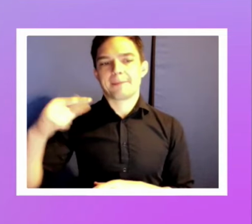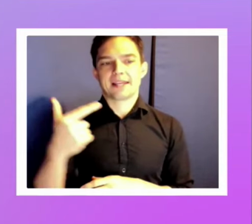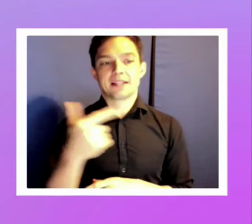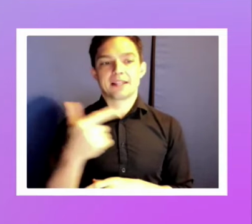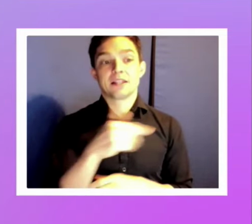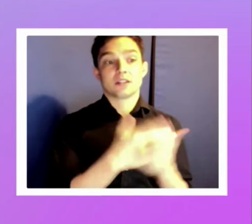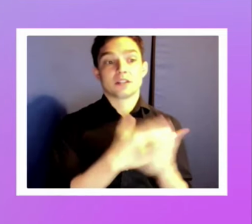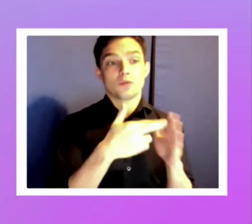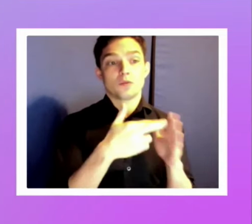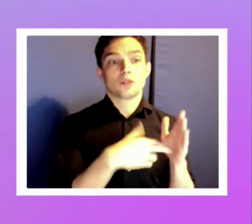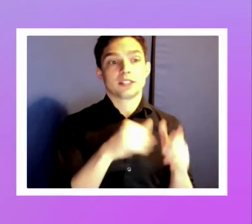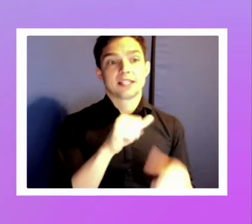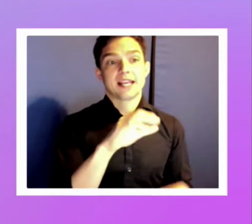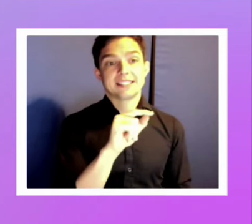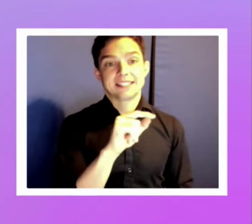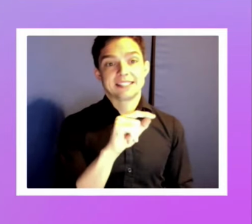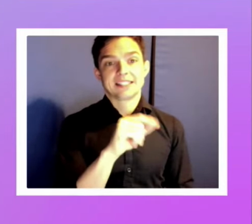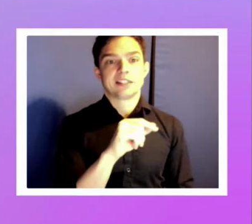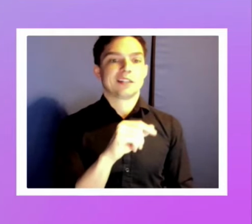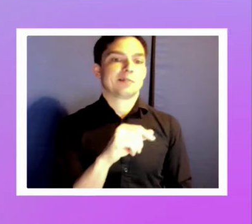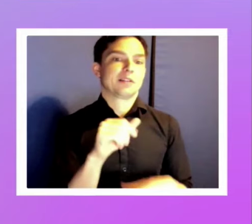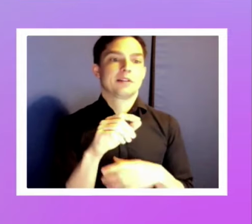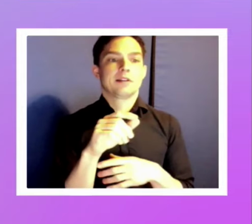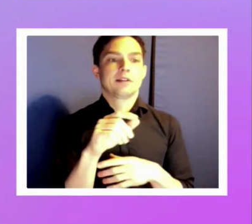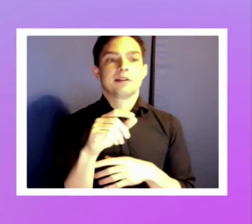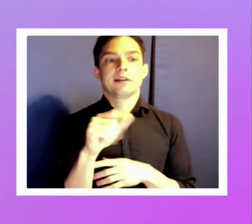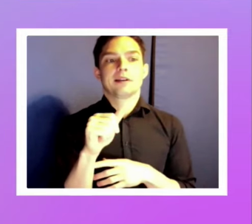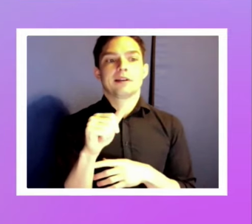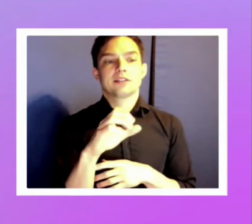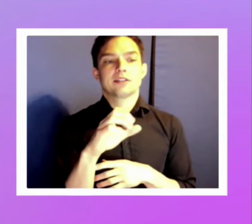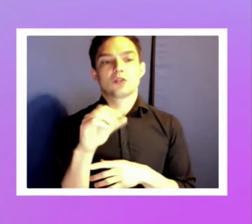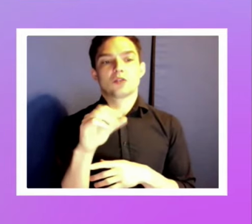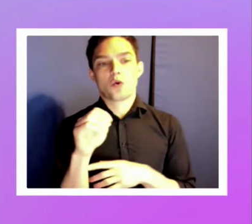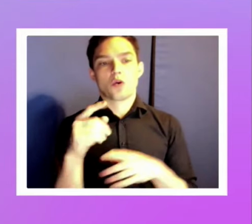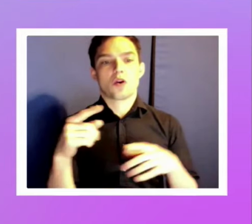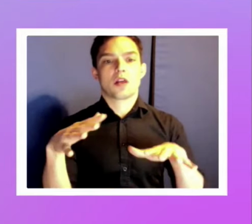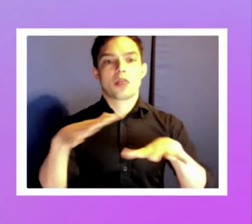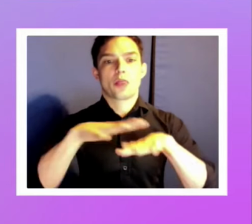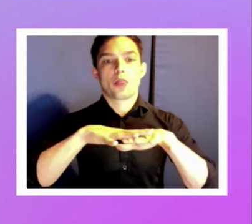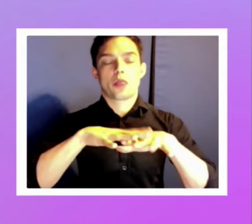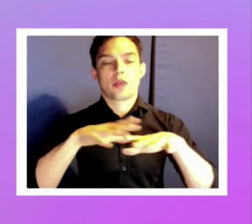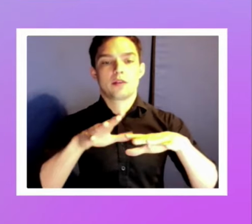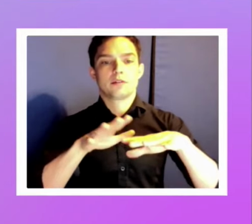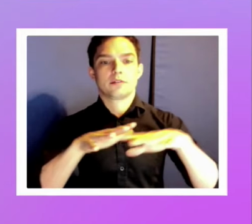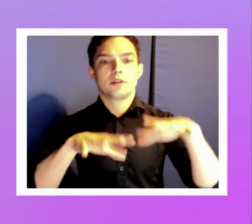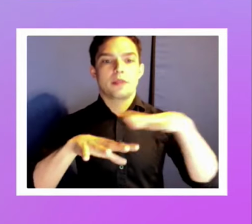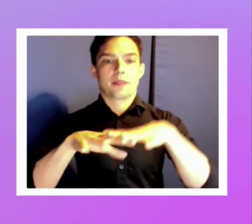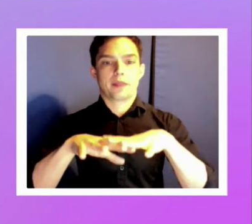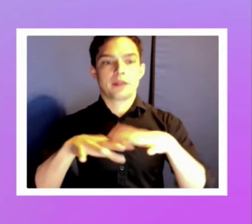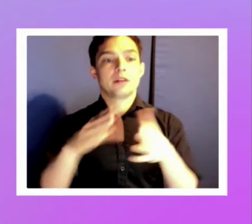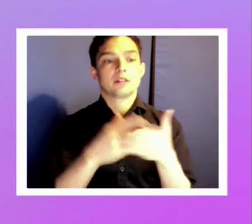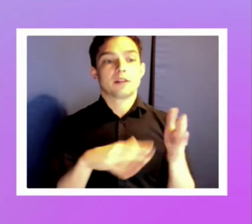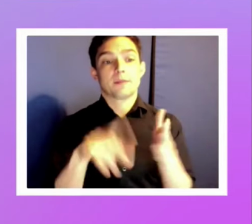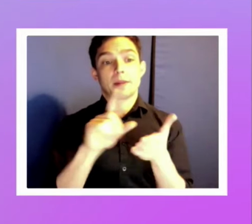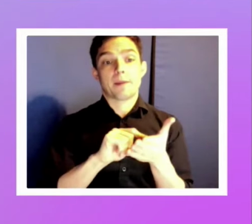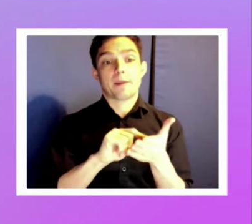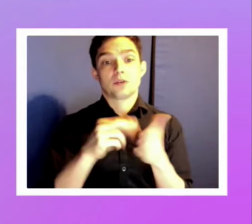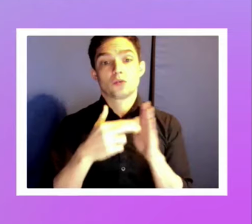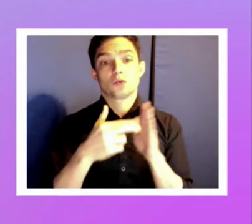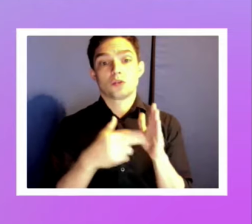end up being 2 rules in Xcore or the other way around. And from the published rules, the ones that are currently on